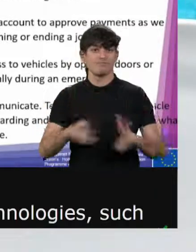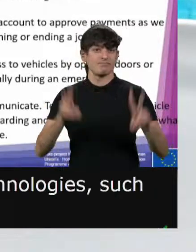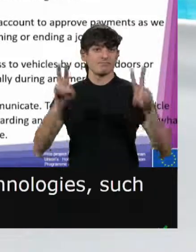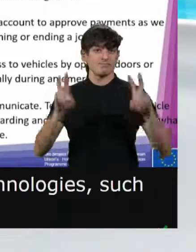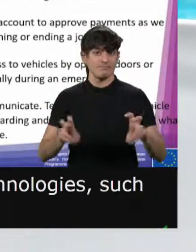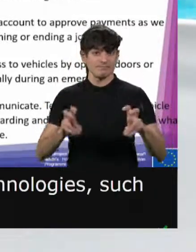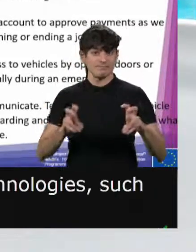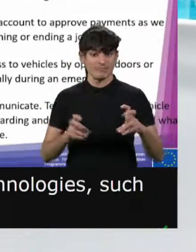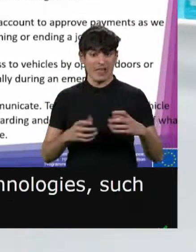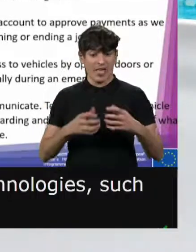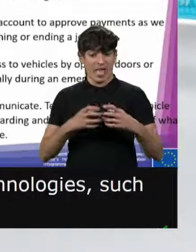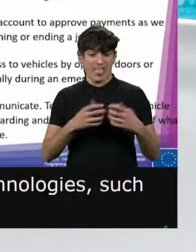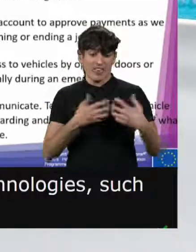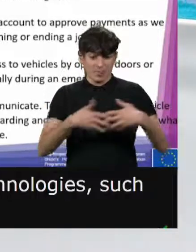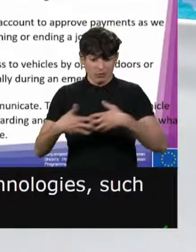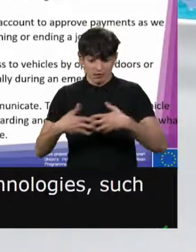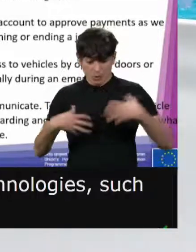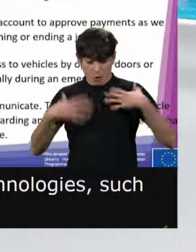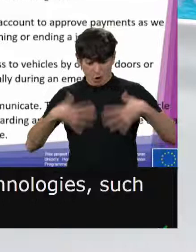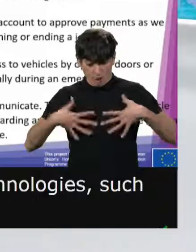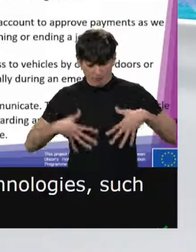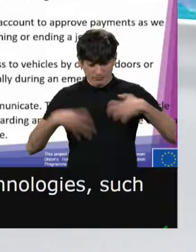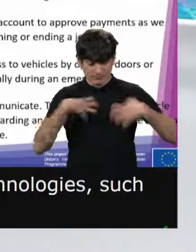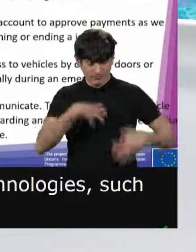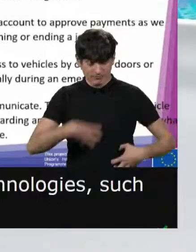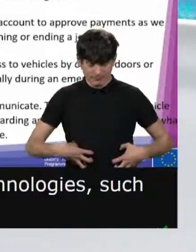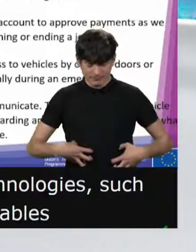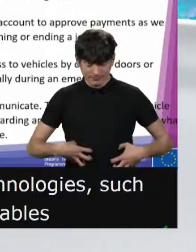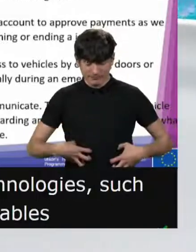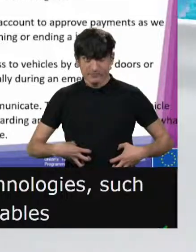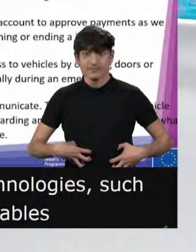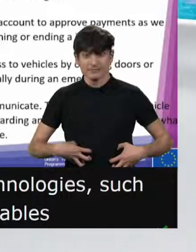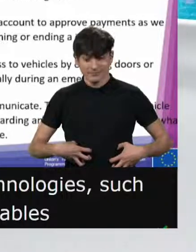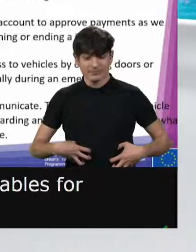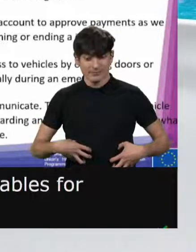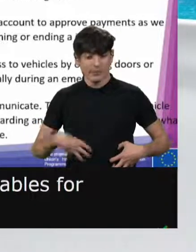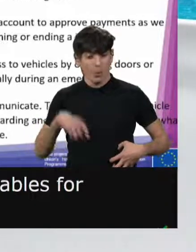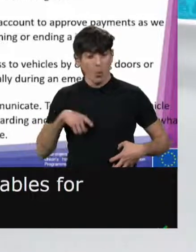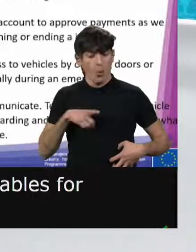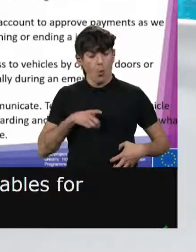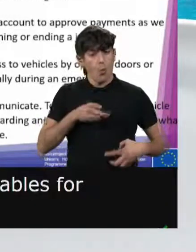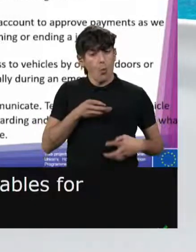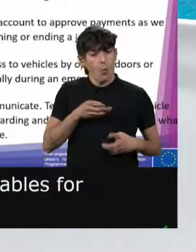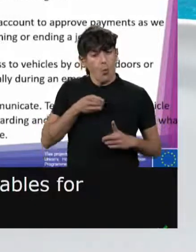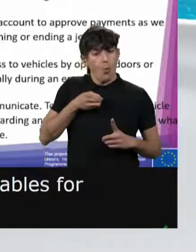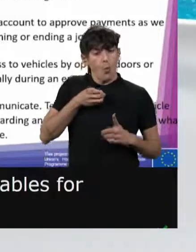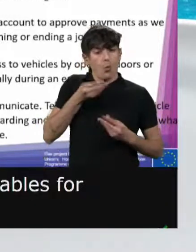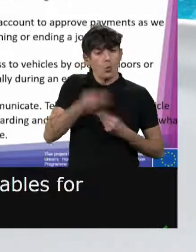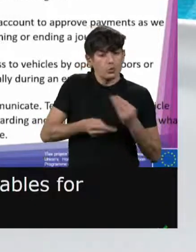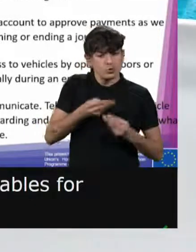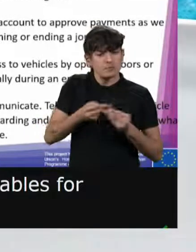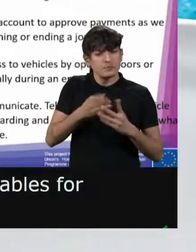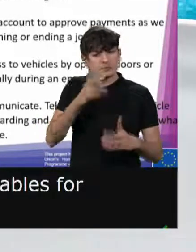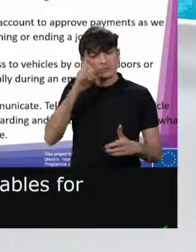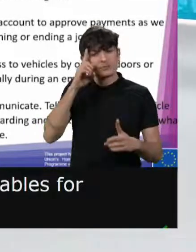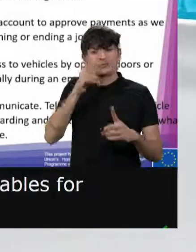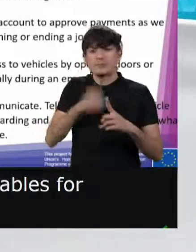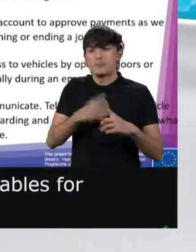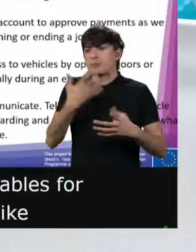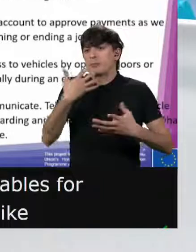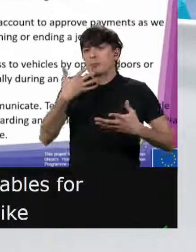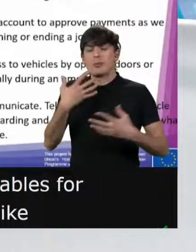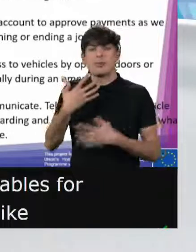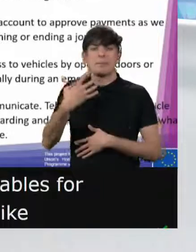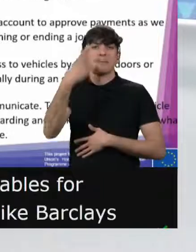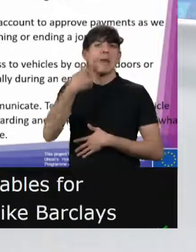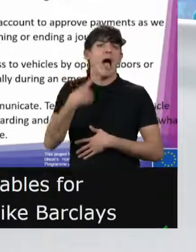using wearables for payment and access. Already we've seen banks like Barclays introduce wristbands,